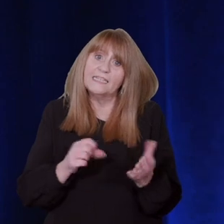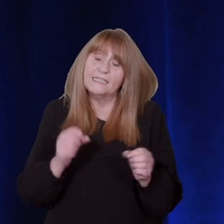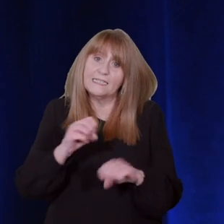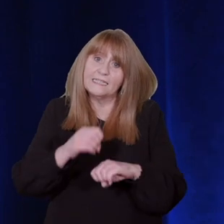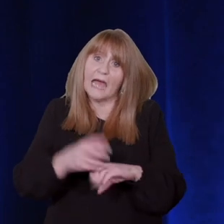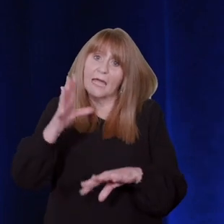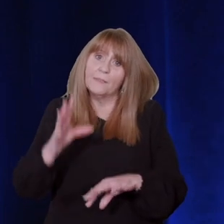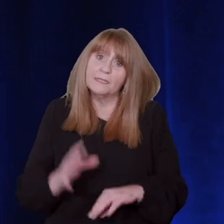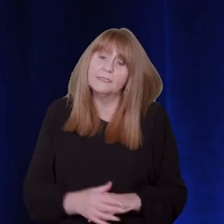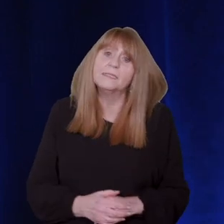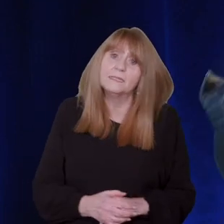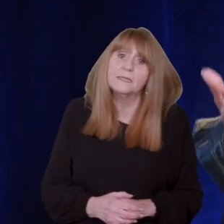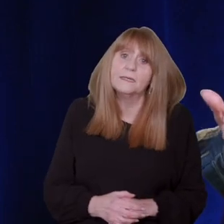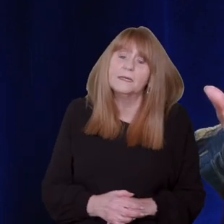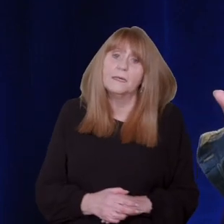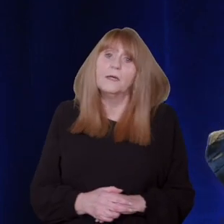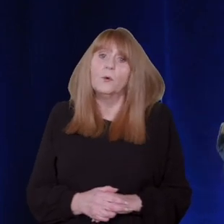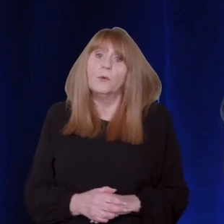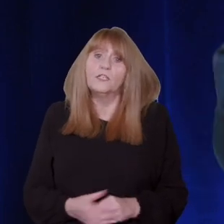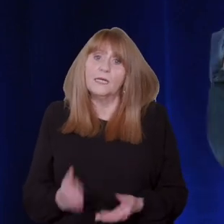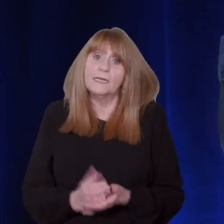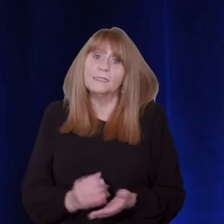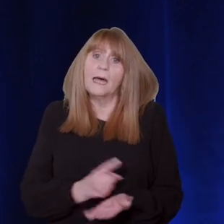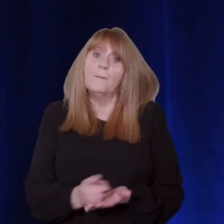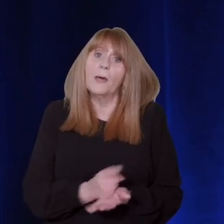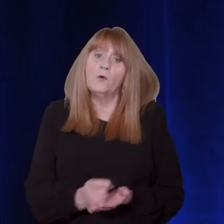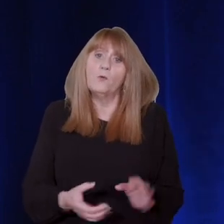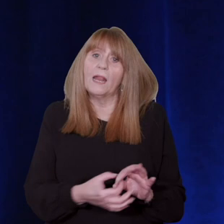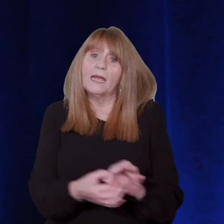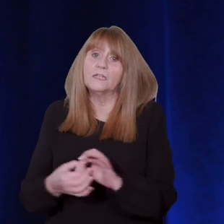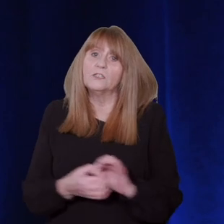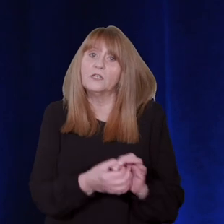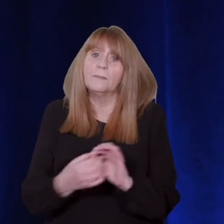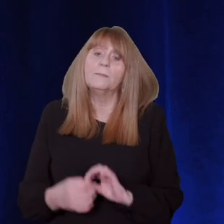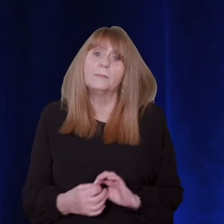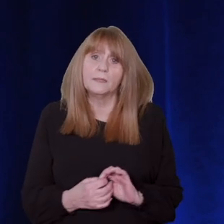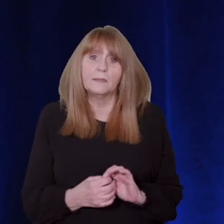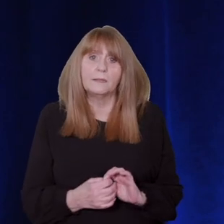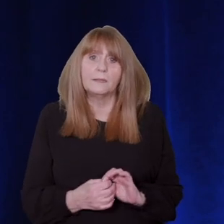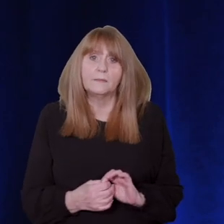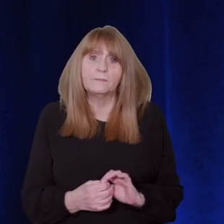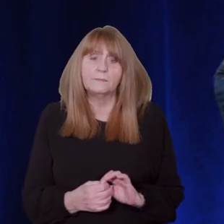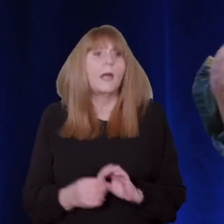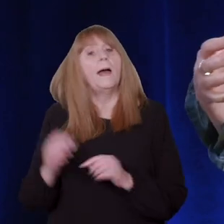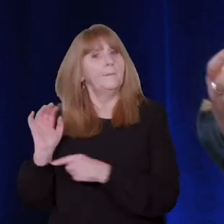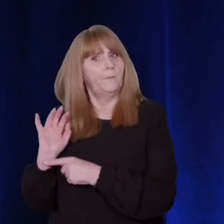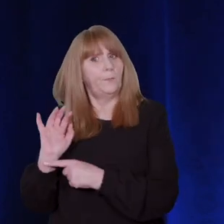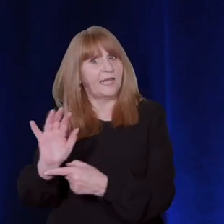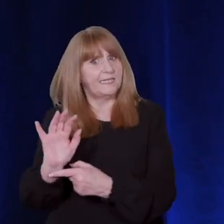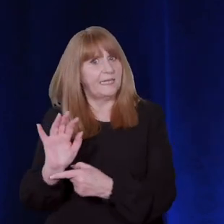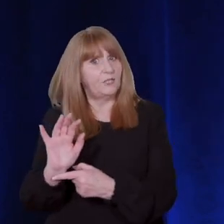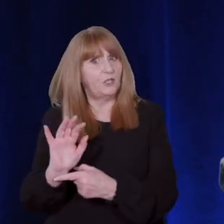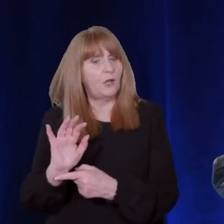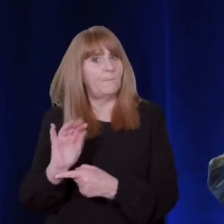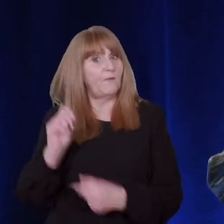actually is my heart. It's about relationship. Presentation performance, I'm hoping I'm catching up with that. But